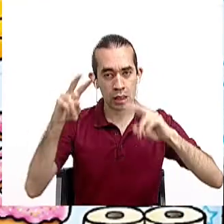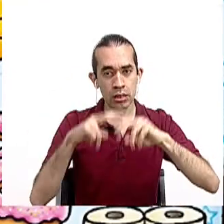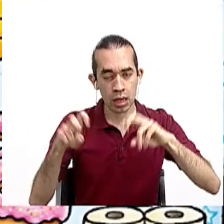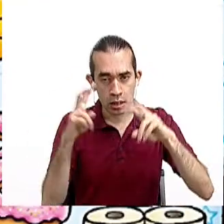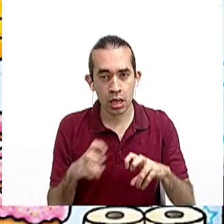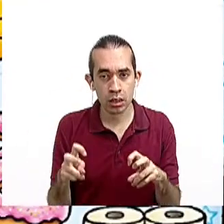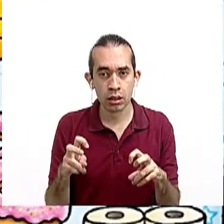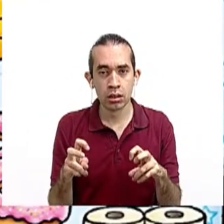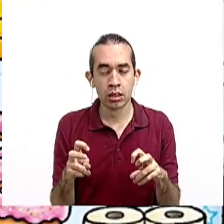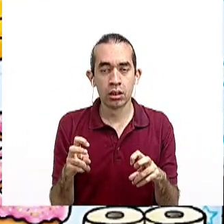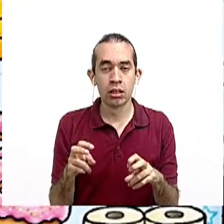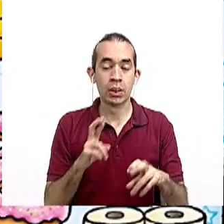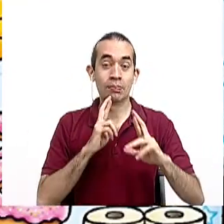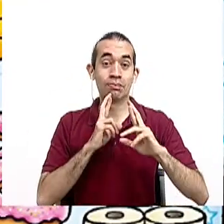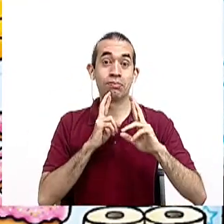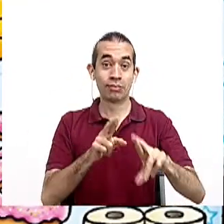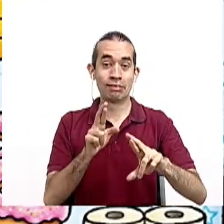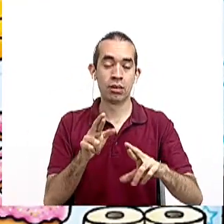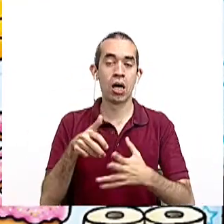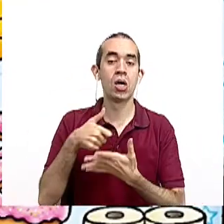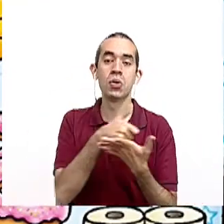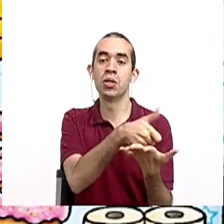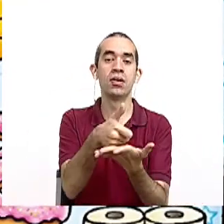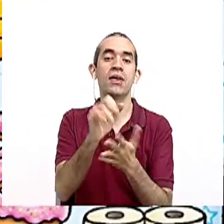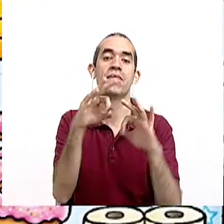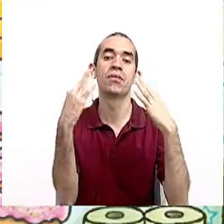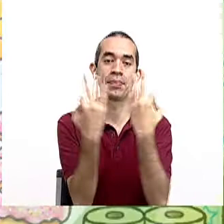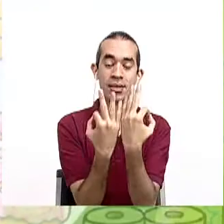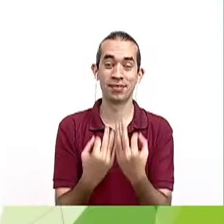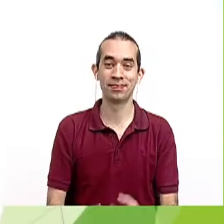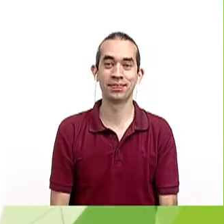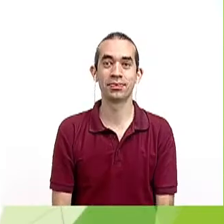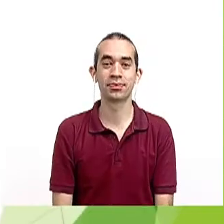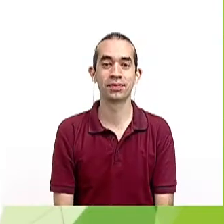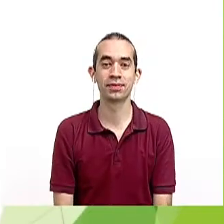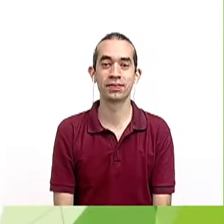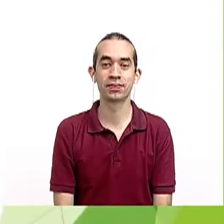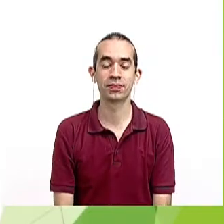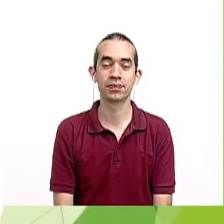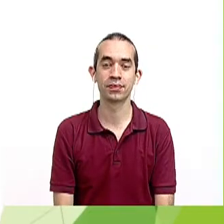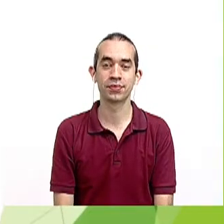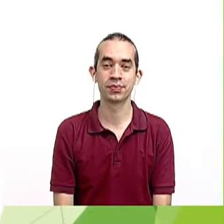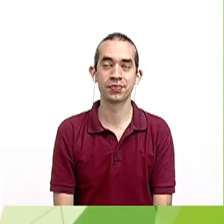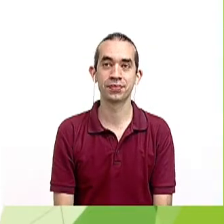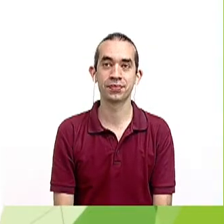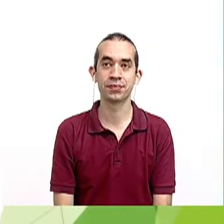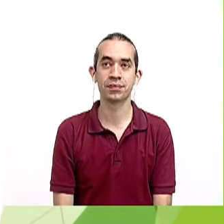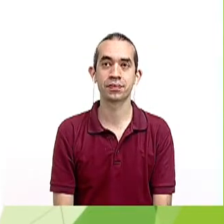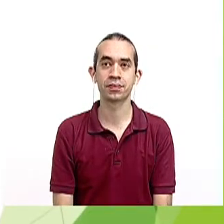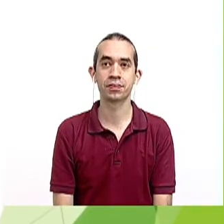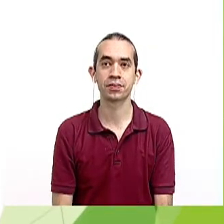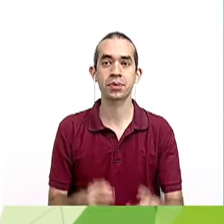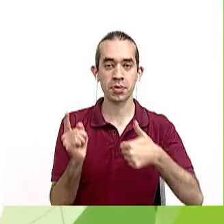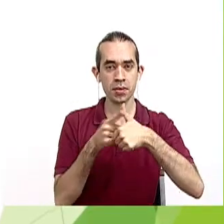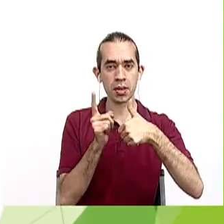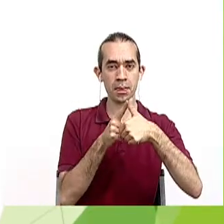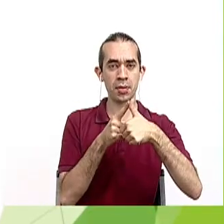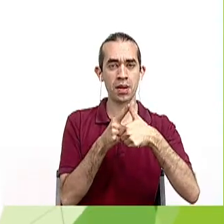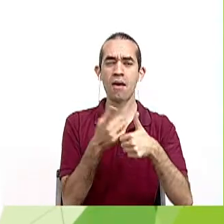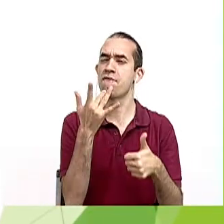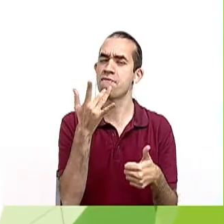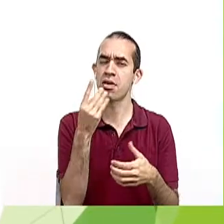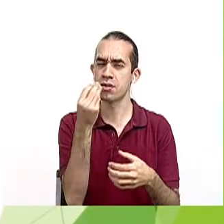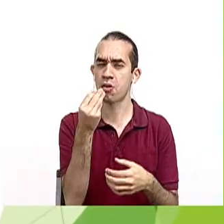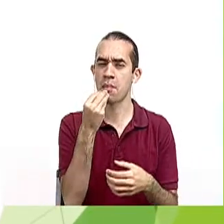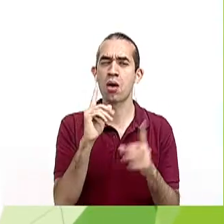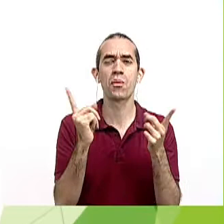and get the answers with the help of your family. Okay, what is your favorite food?